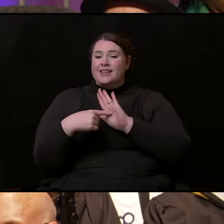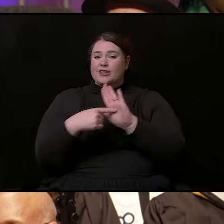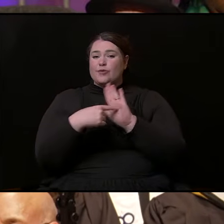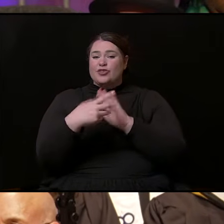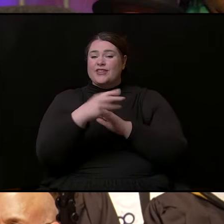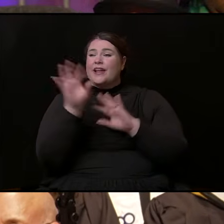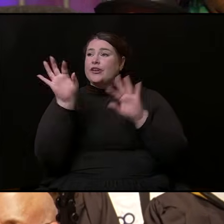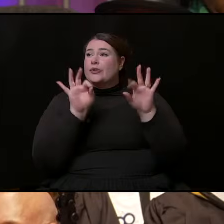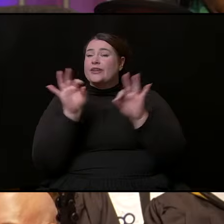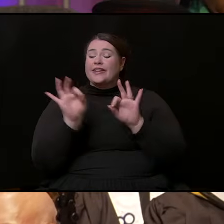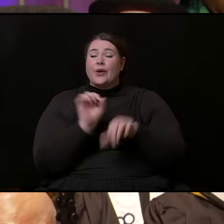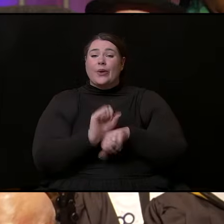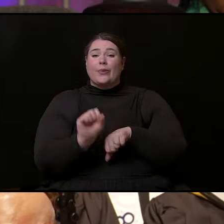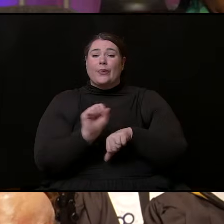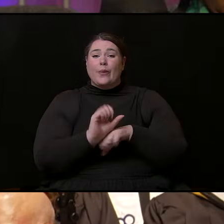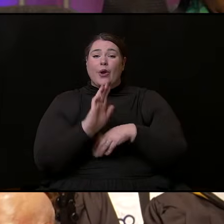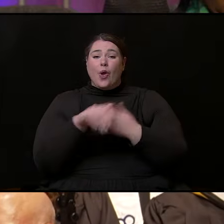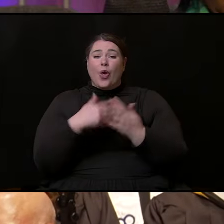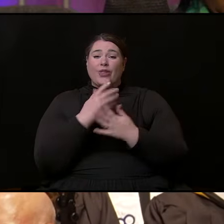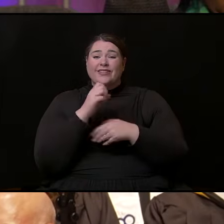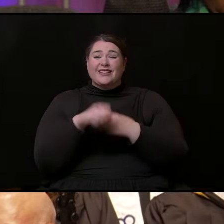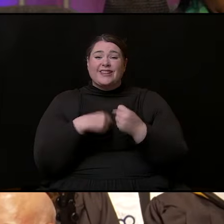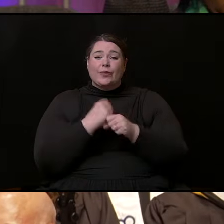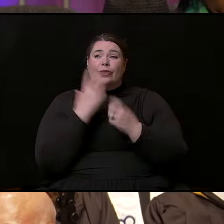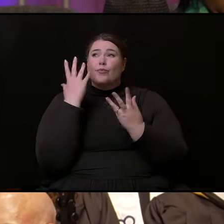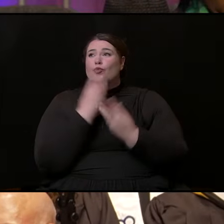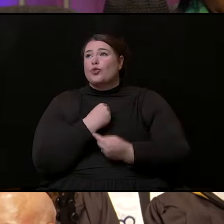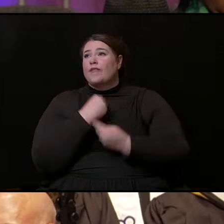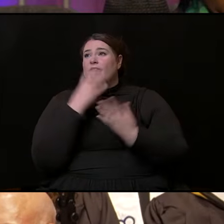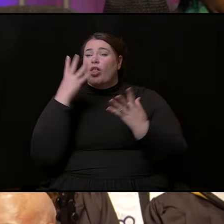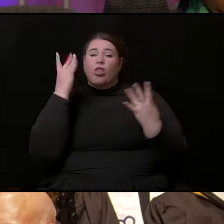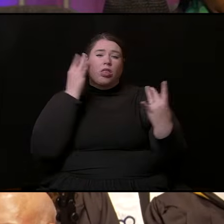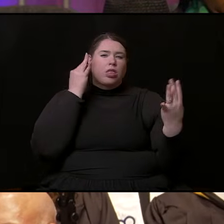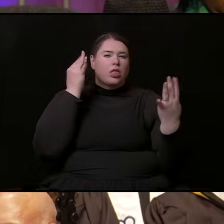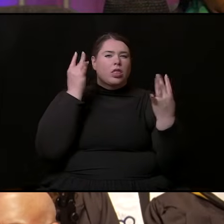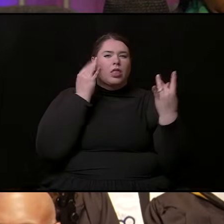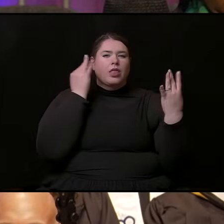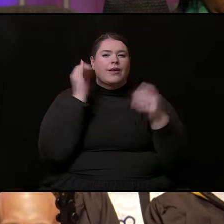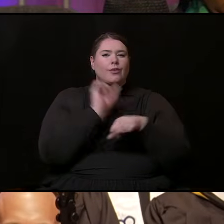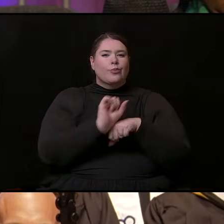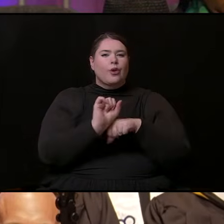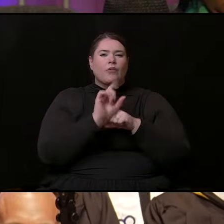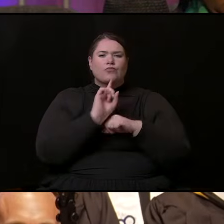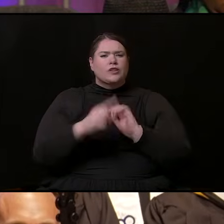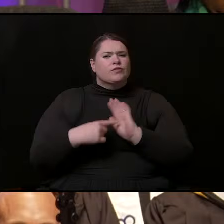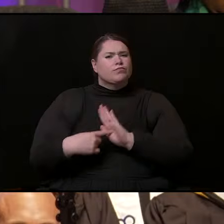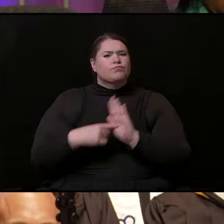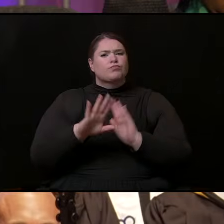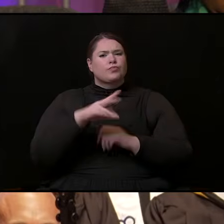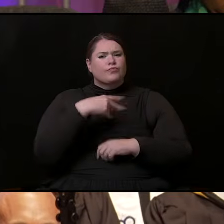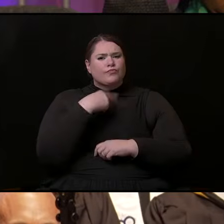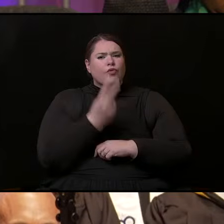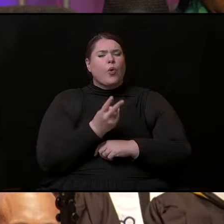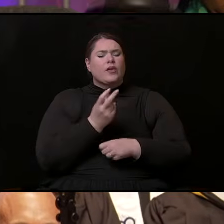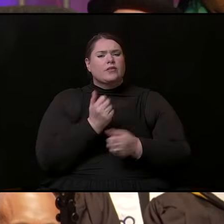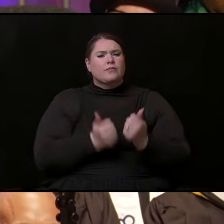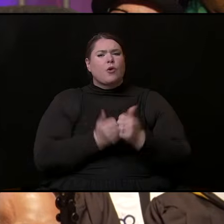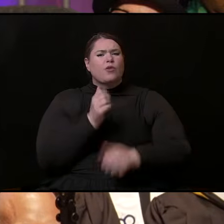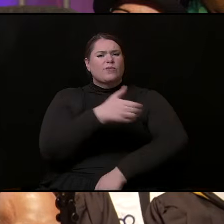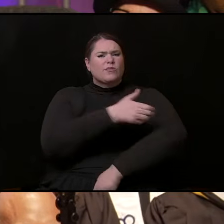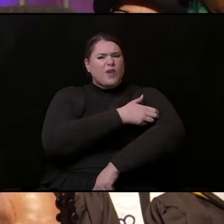long with beautiful and provocative collections that showcase your voices in the most